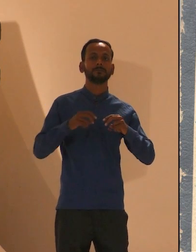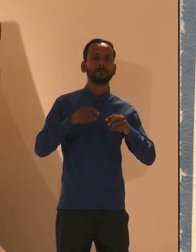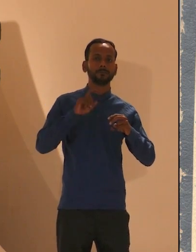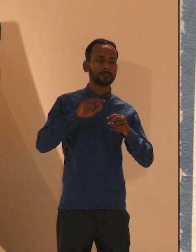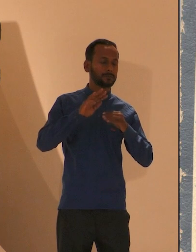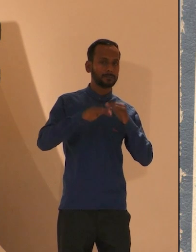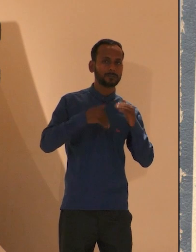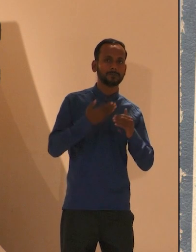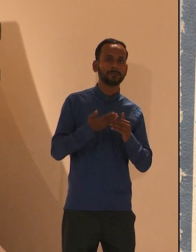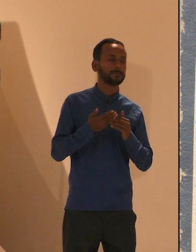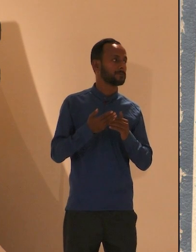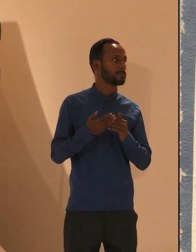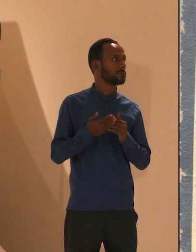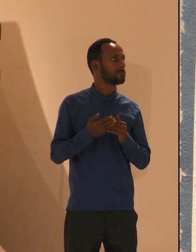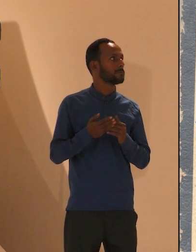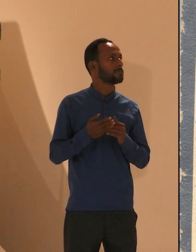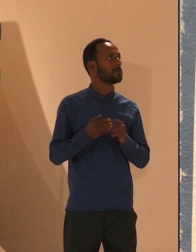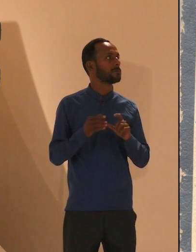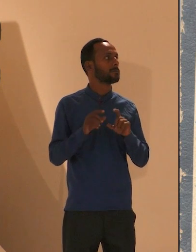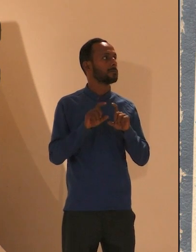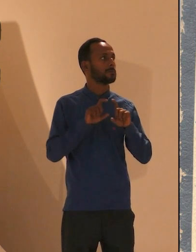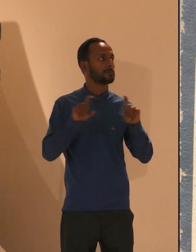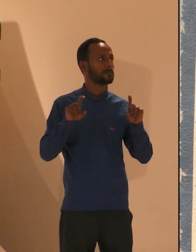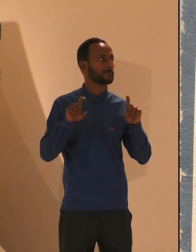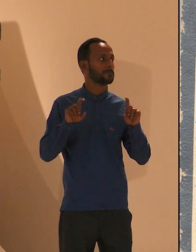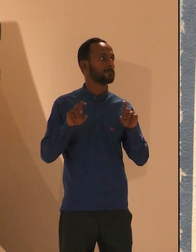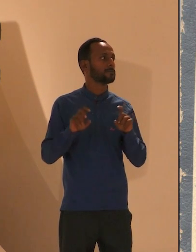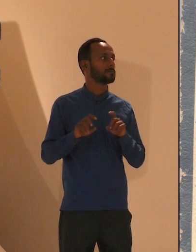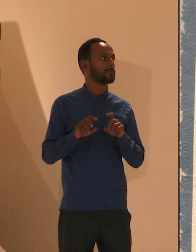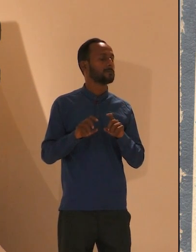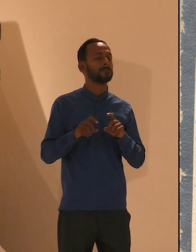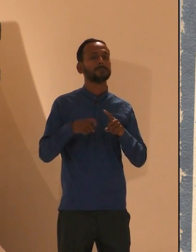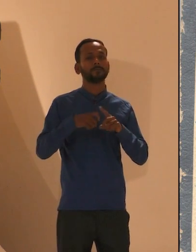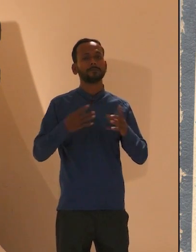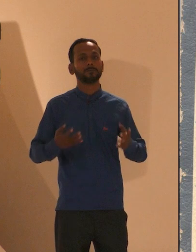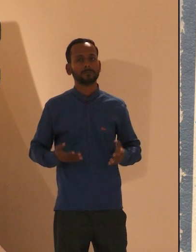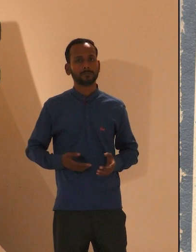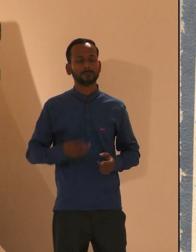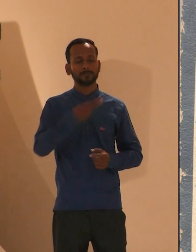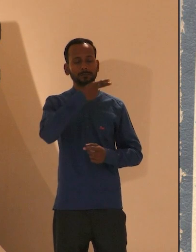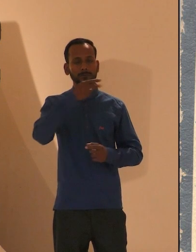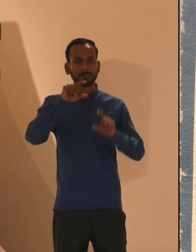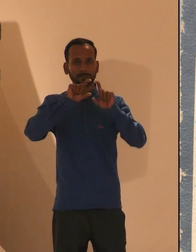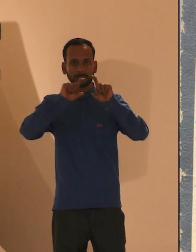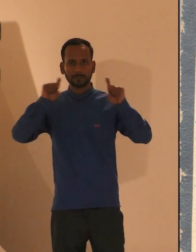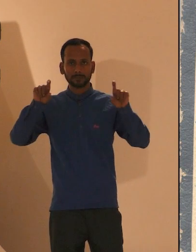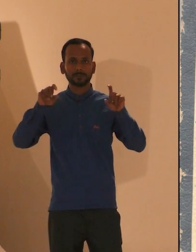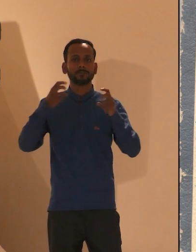we did last week. And we also did this program in Bangla with history primers, 3 young